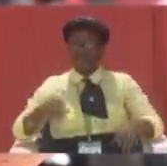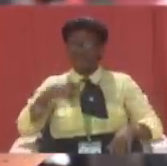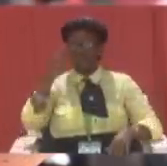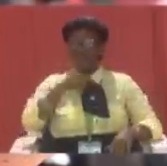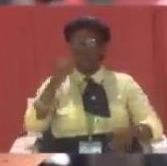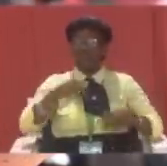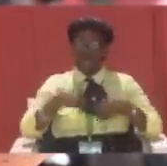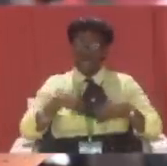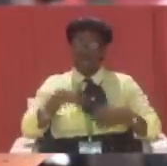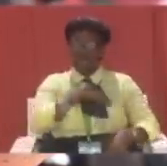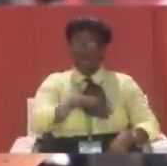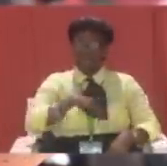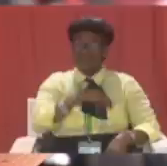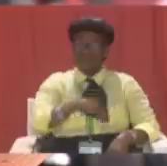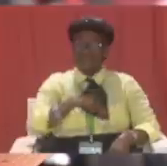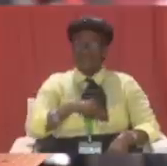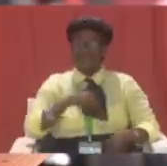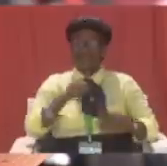tonight,